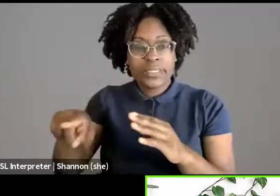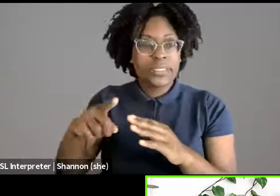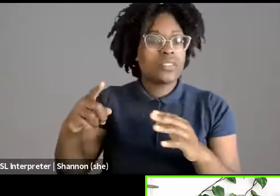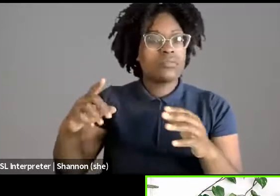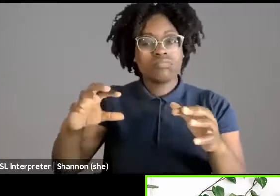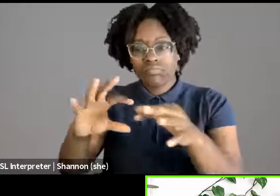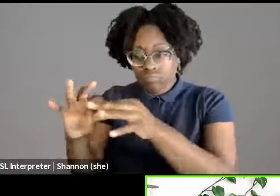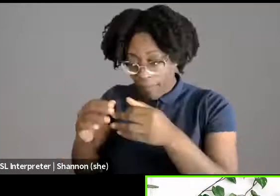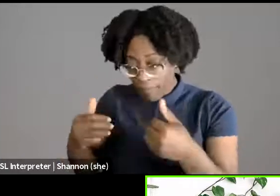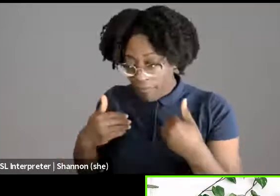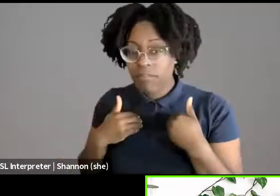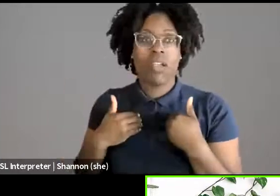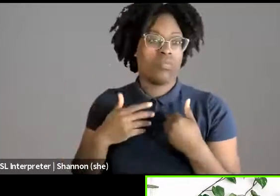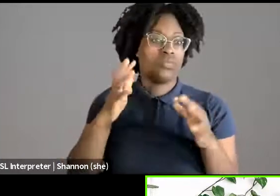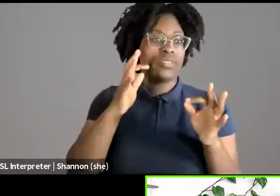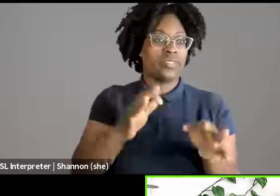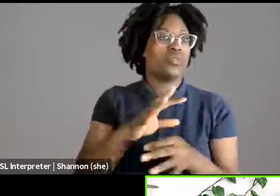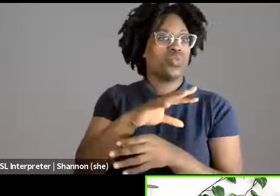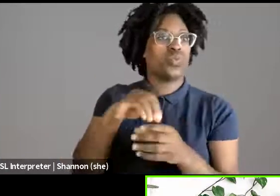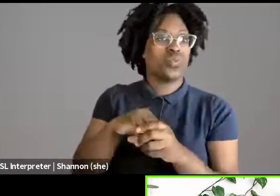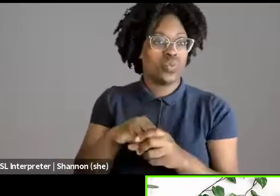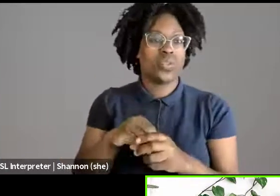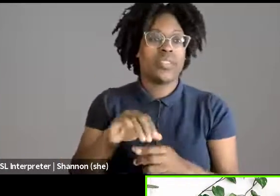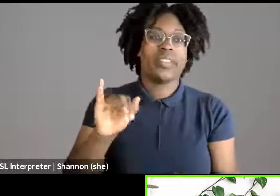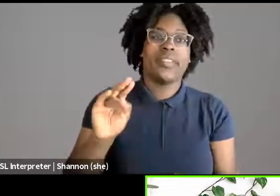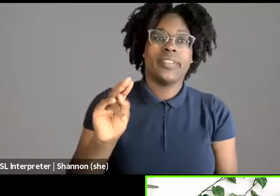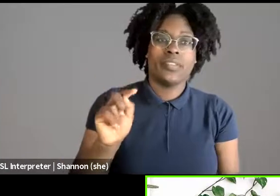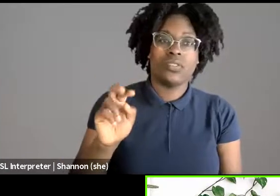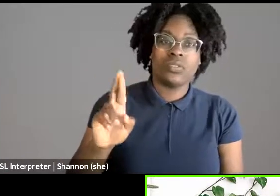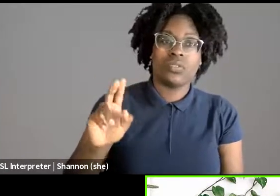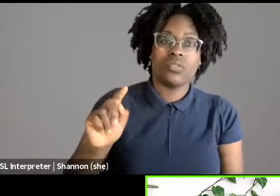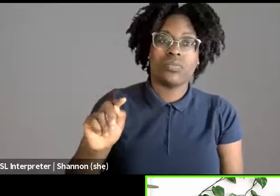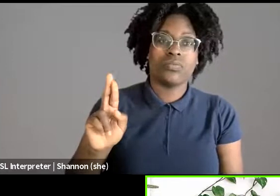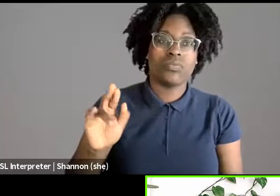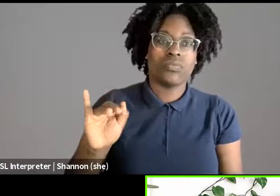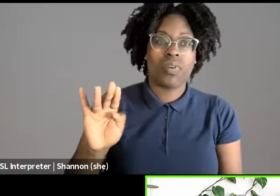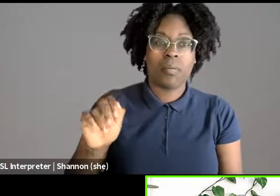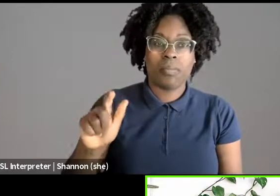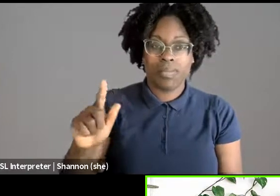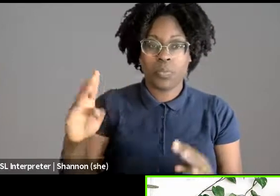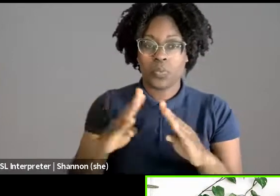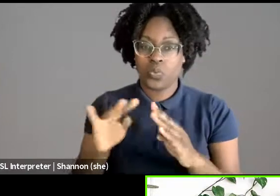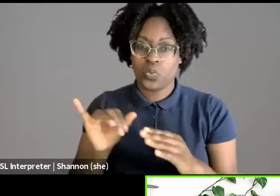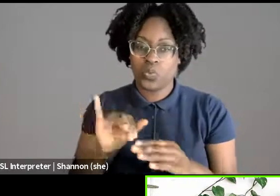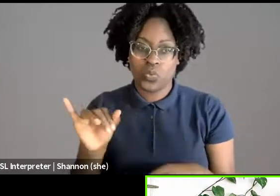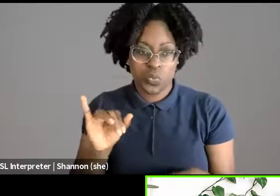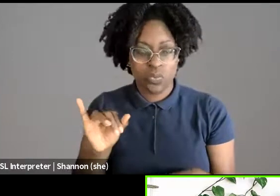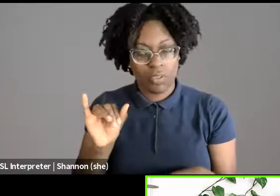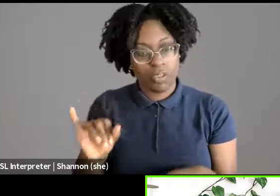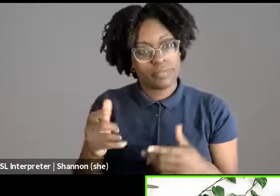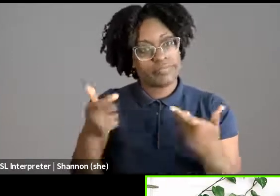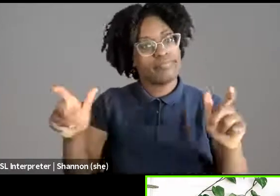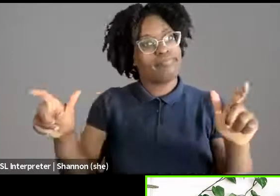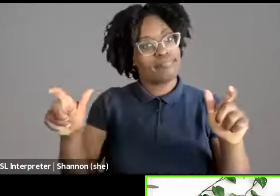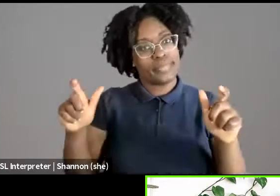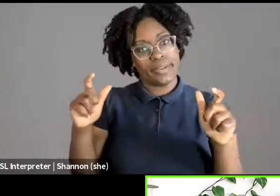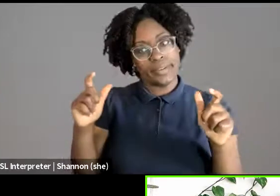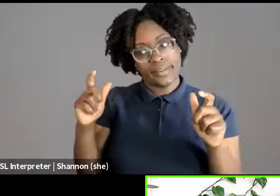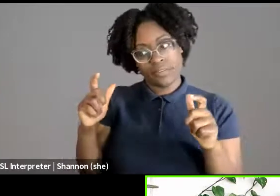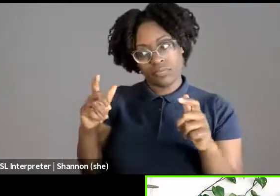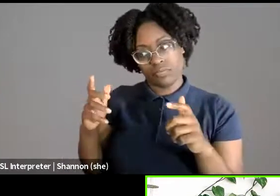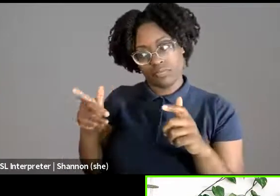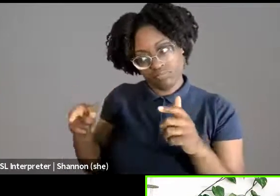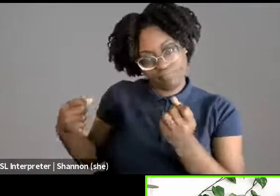definitely include the intertribal communities in our urban areas as a big source of support for Native